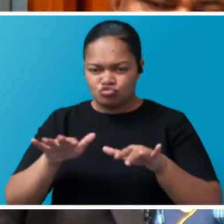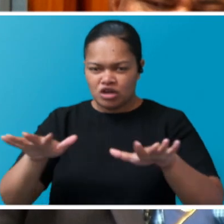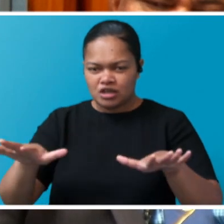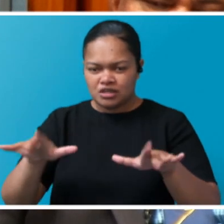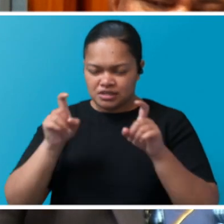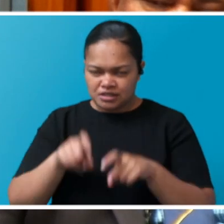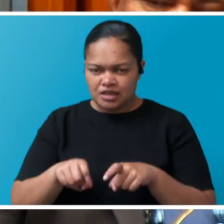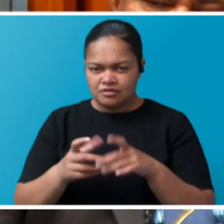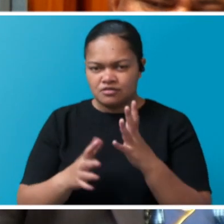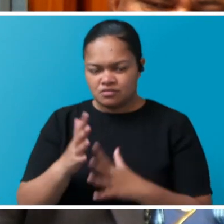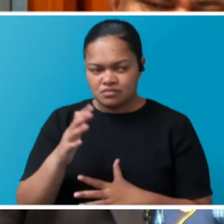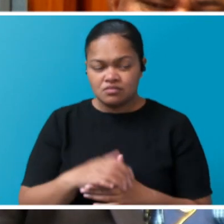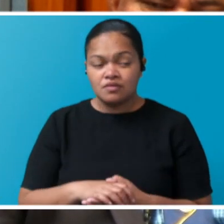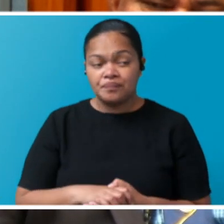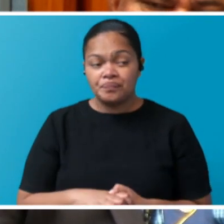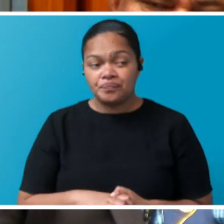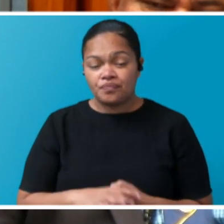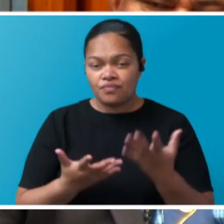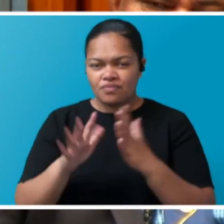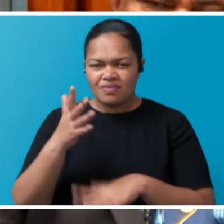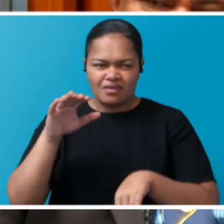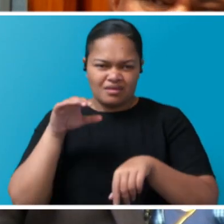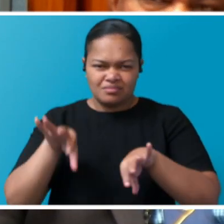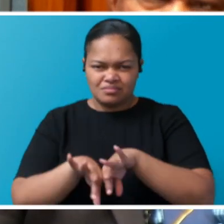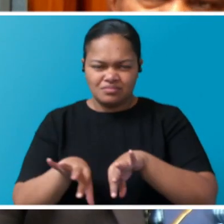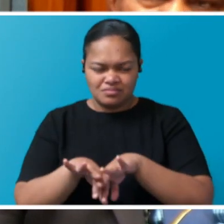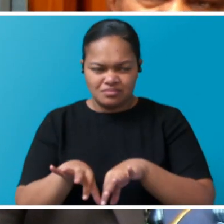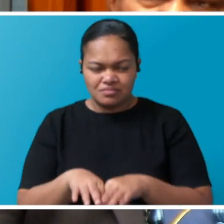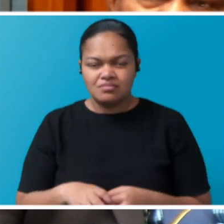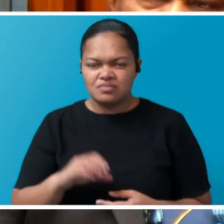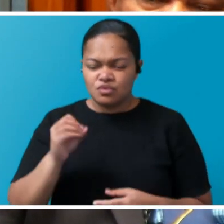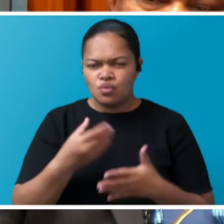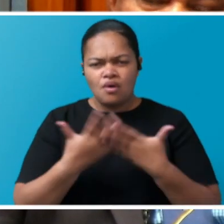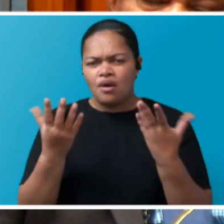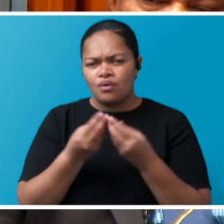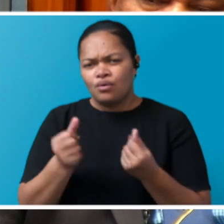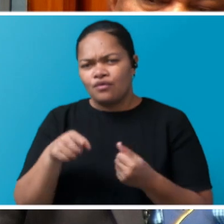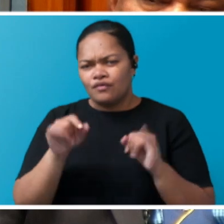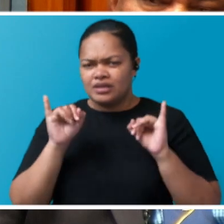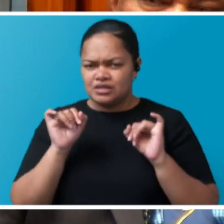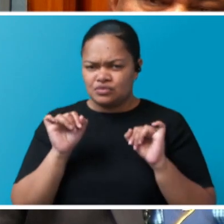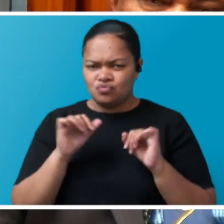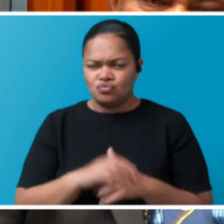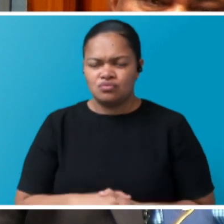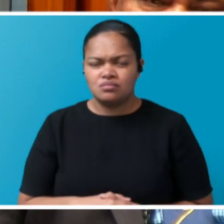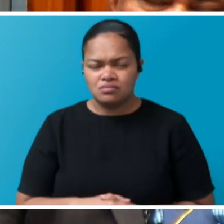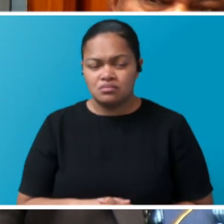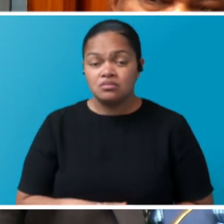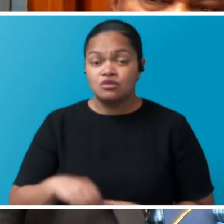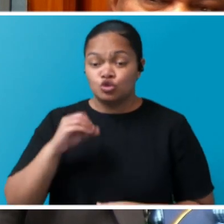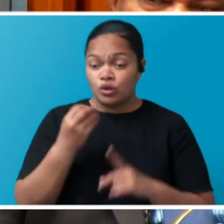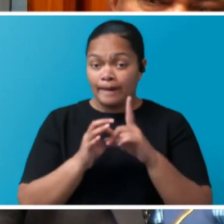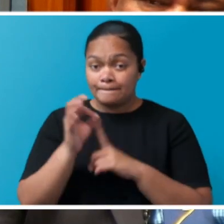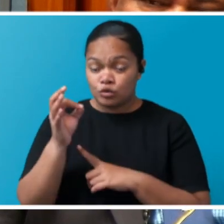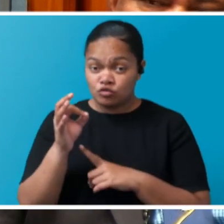So what are some of the plans that the council are doing, speakers, to address this issue? The speakers recognize the urgency of improving waste management.